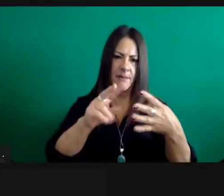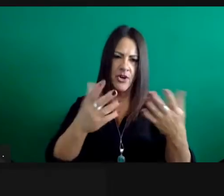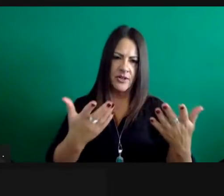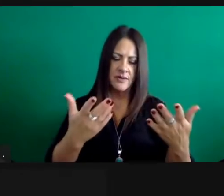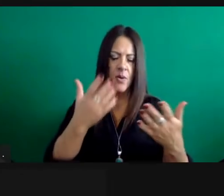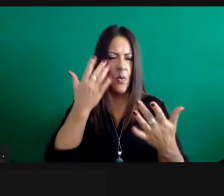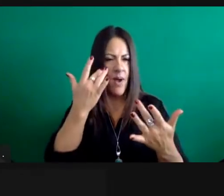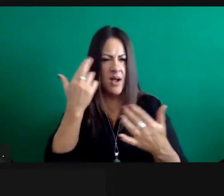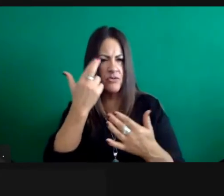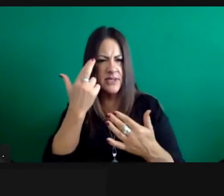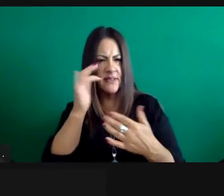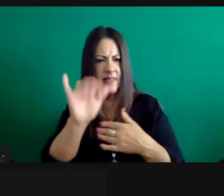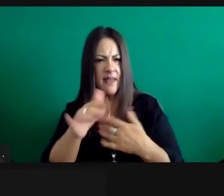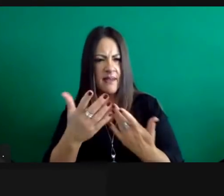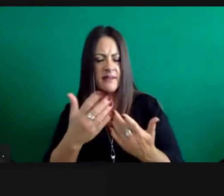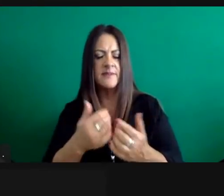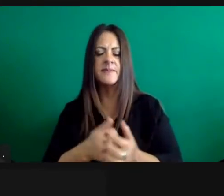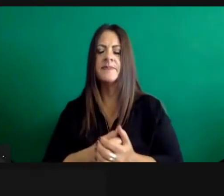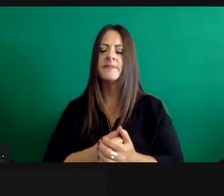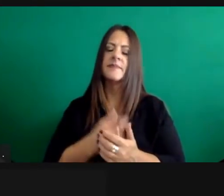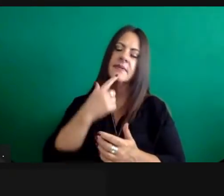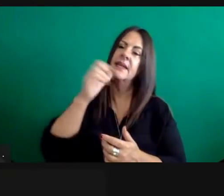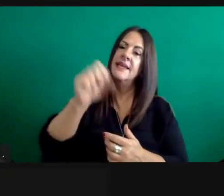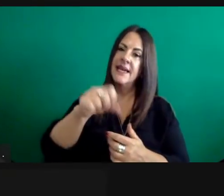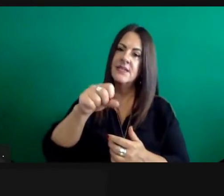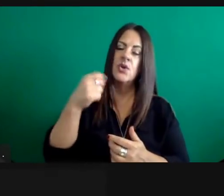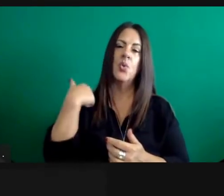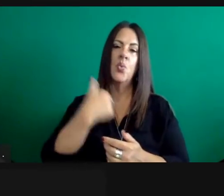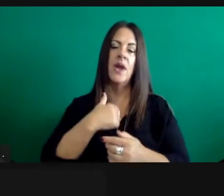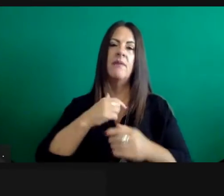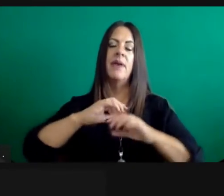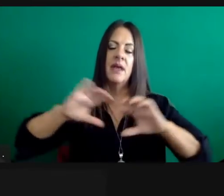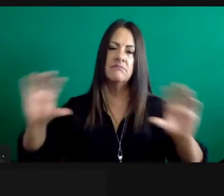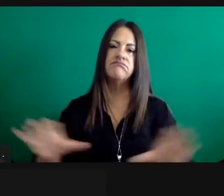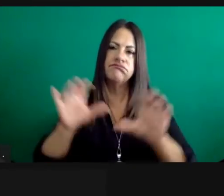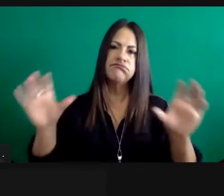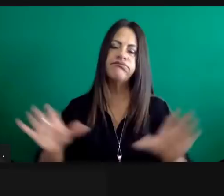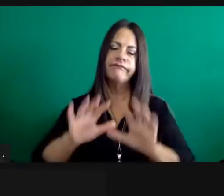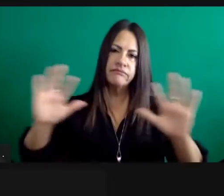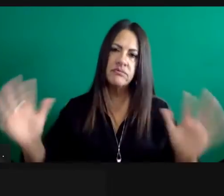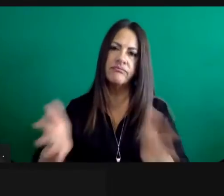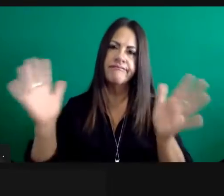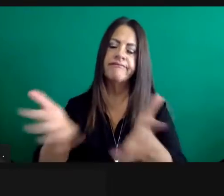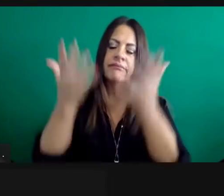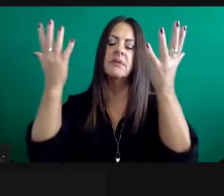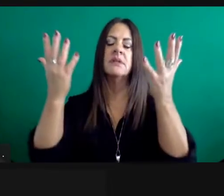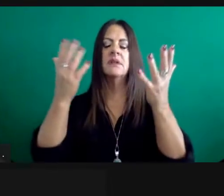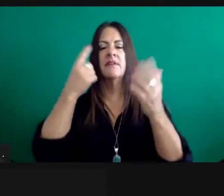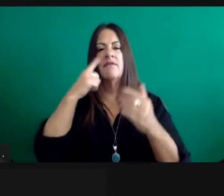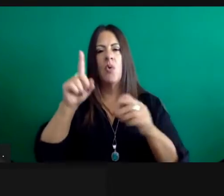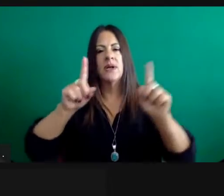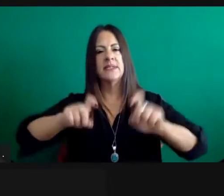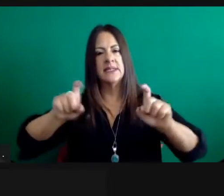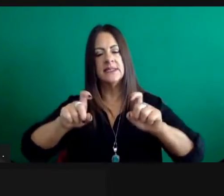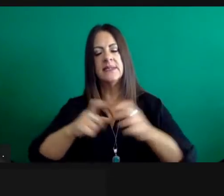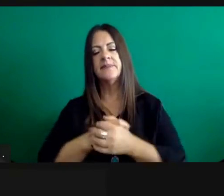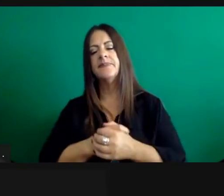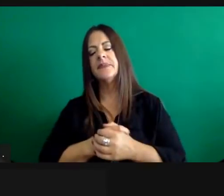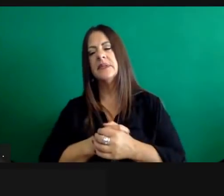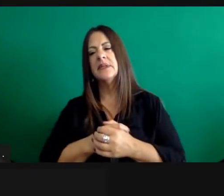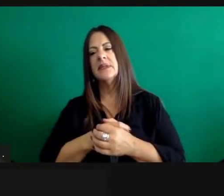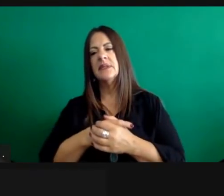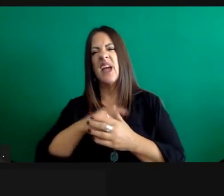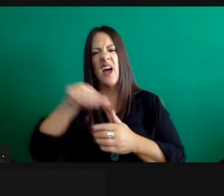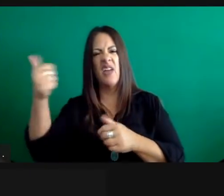Yeah, I think the nation has done a lot to ramp up testing, but in the face of a surge like the one we're seeing, where states